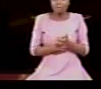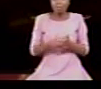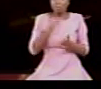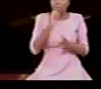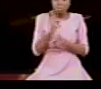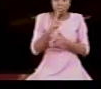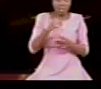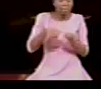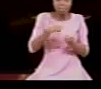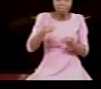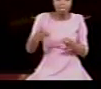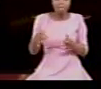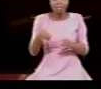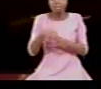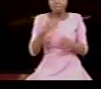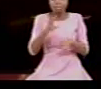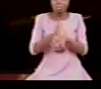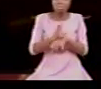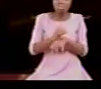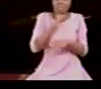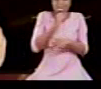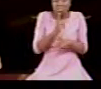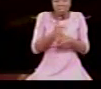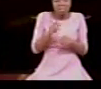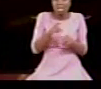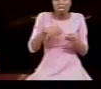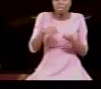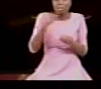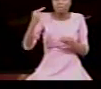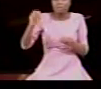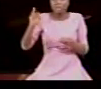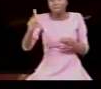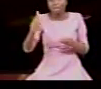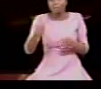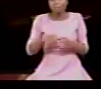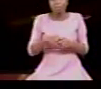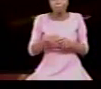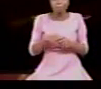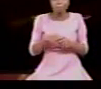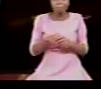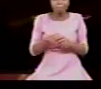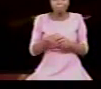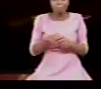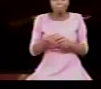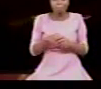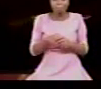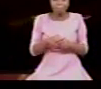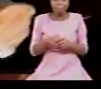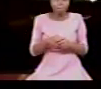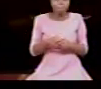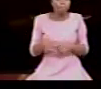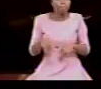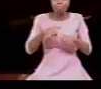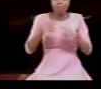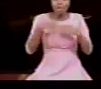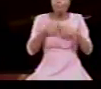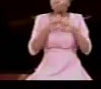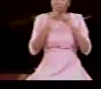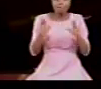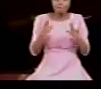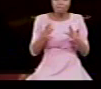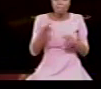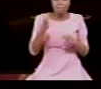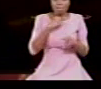about church building, DLCC, GCK, or doesn't care. Makes himself rich, yet had nothing. And this is that making himself